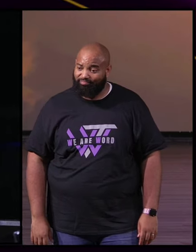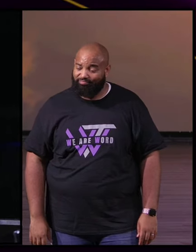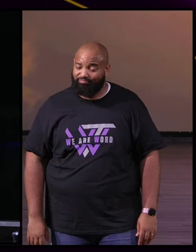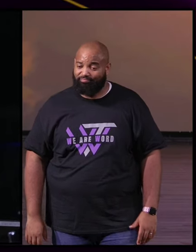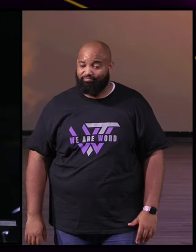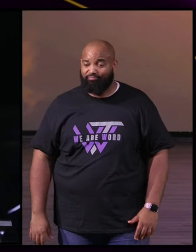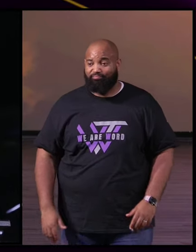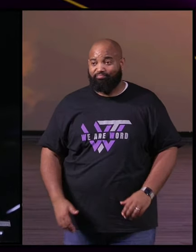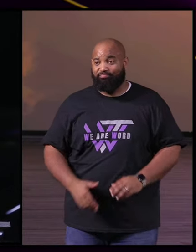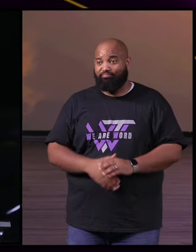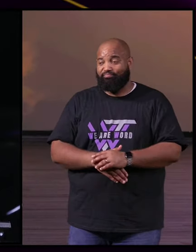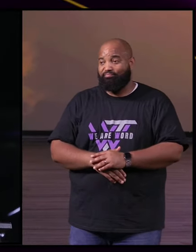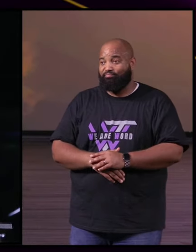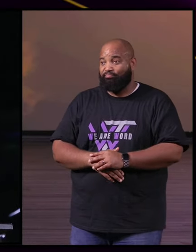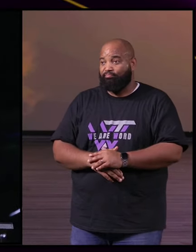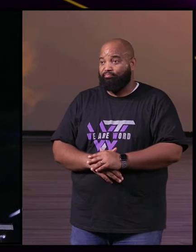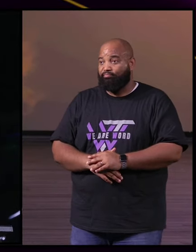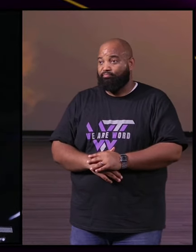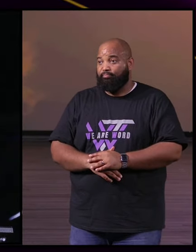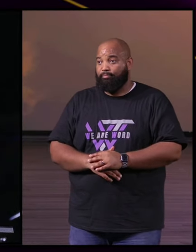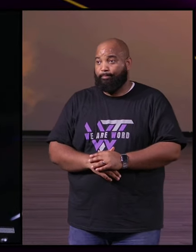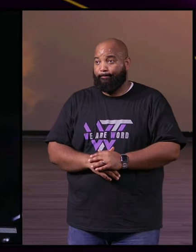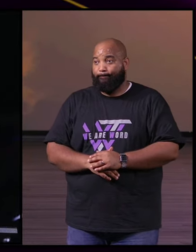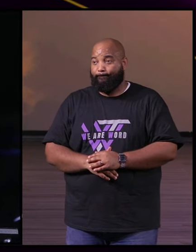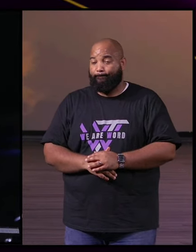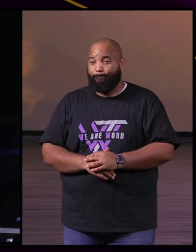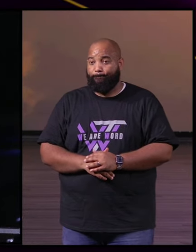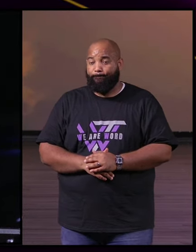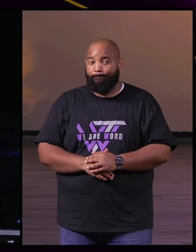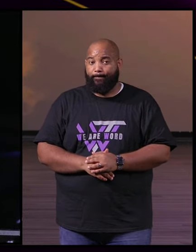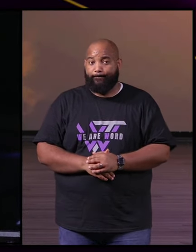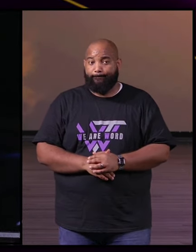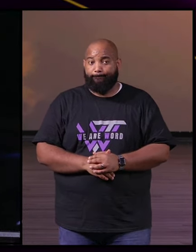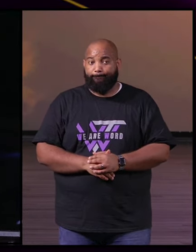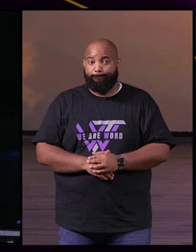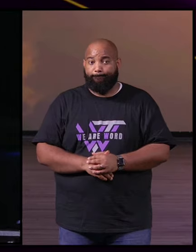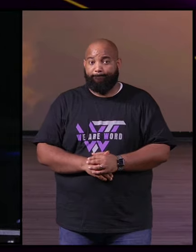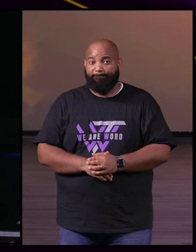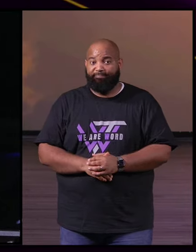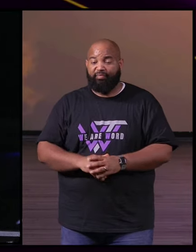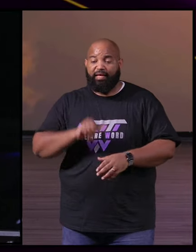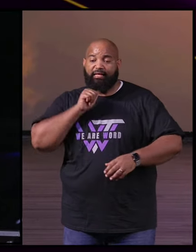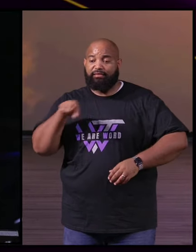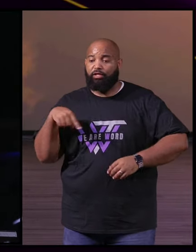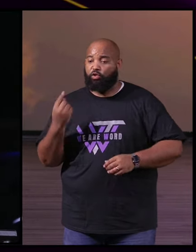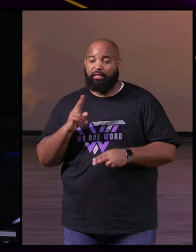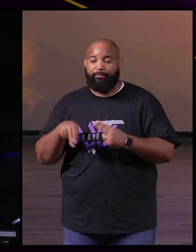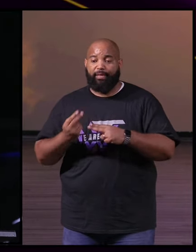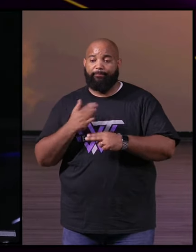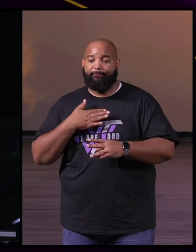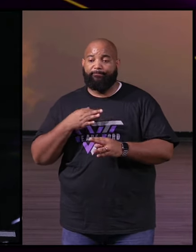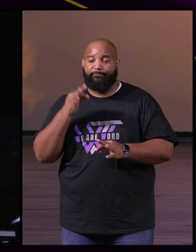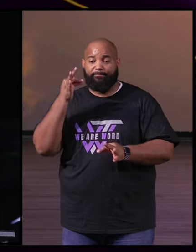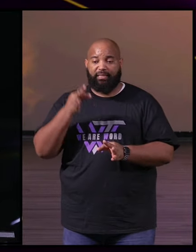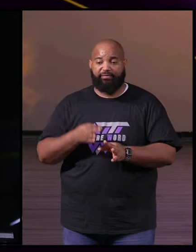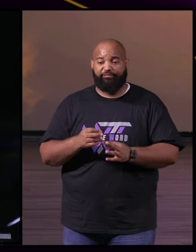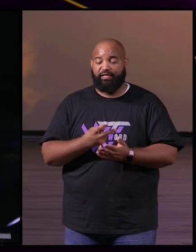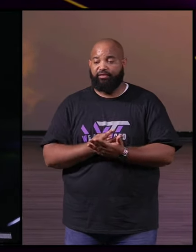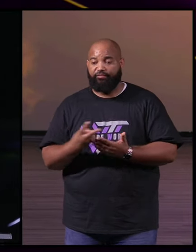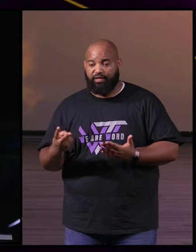Now, this is less about my faith faltering and more